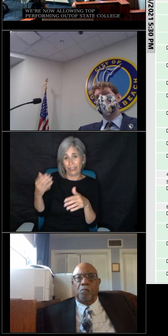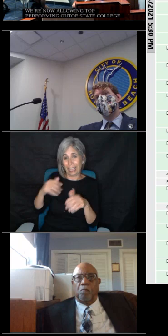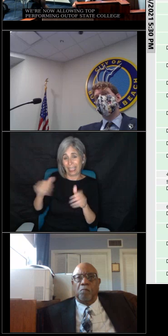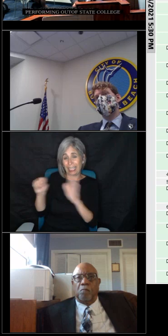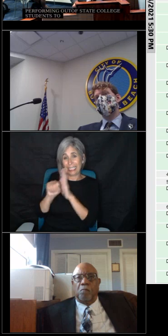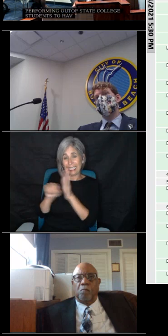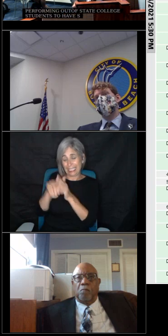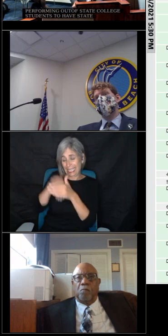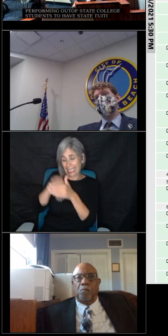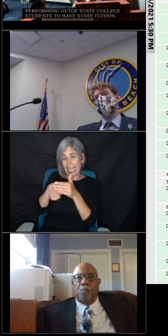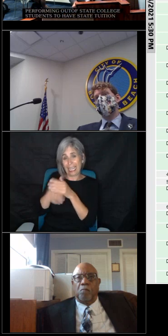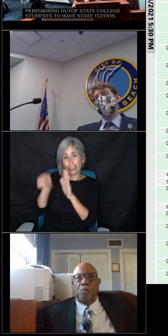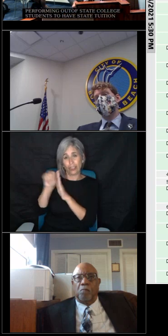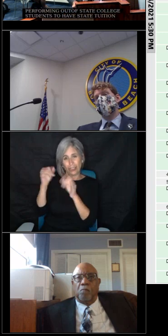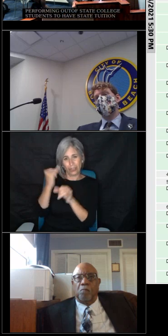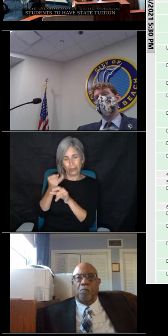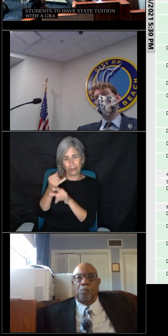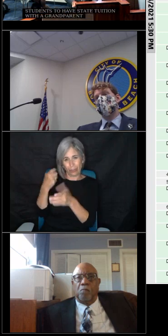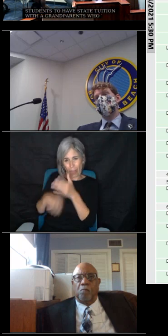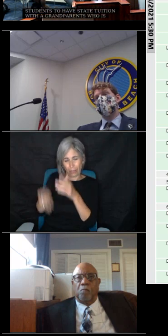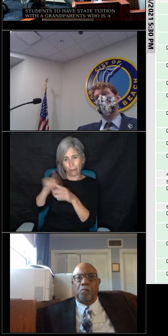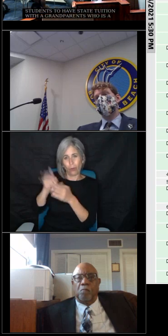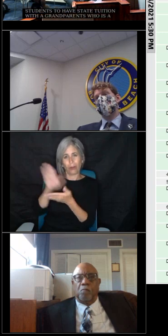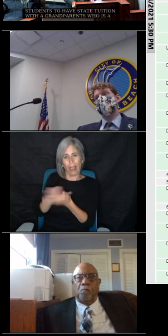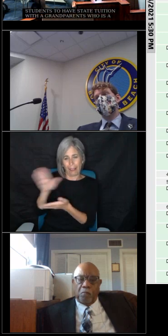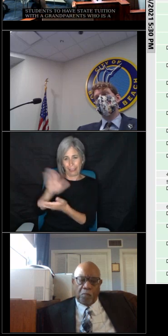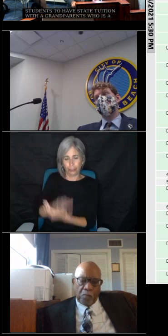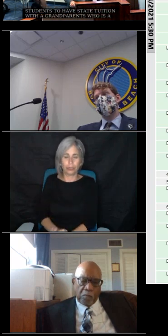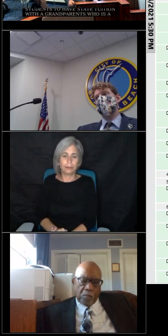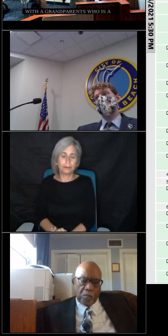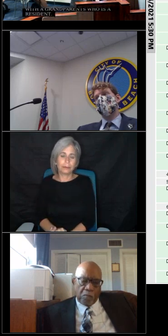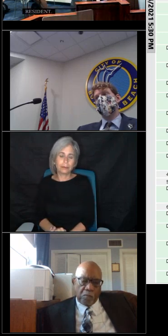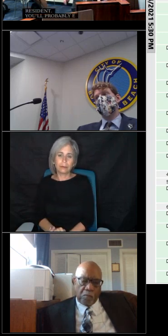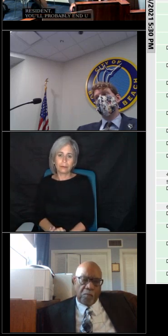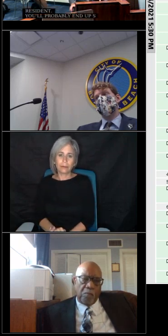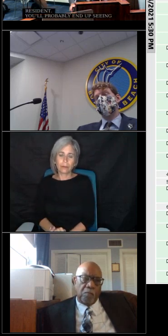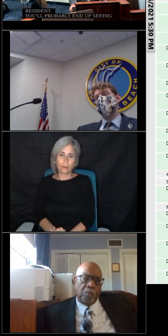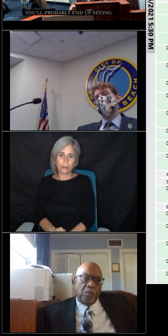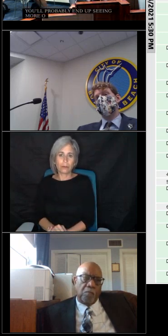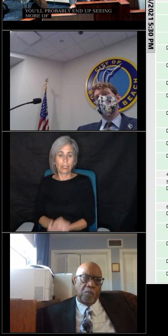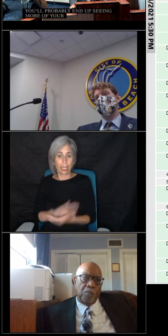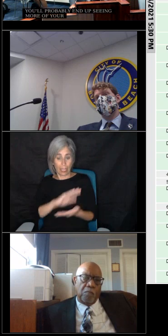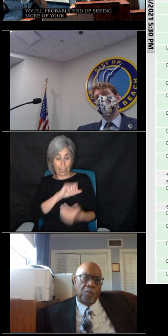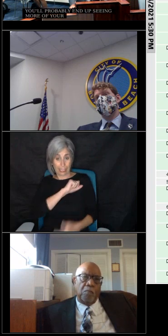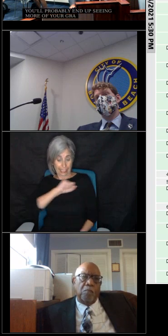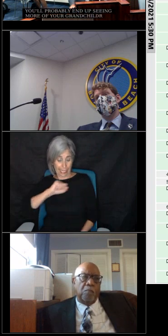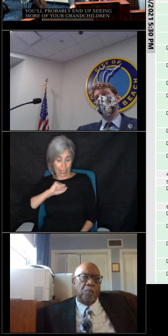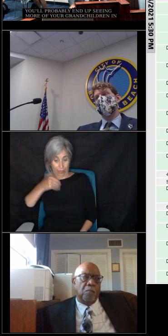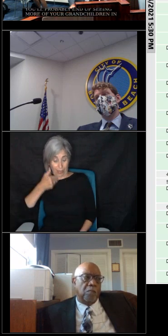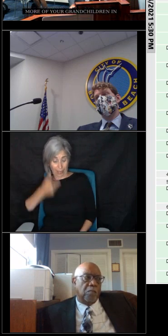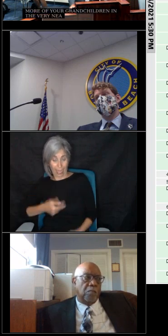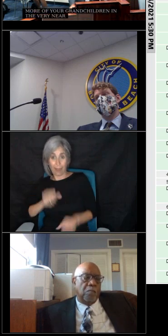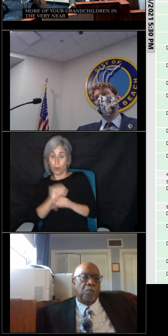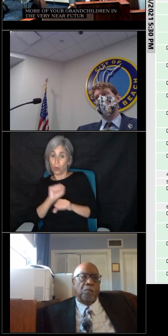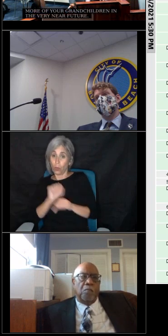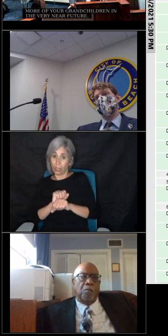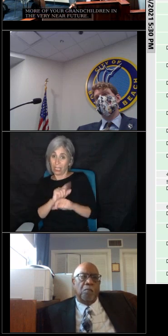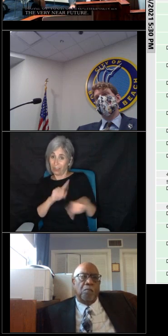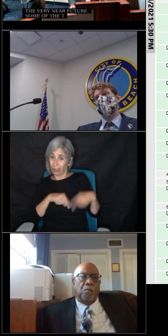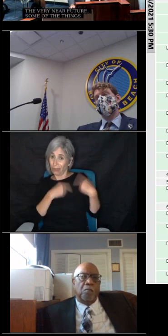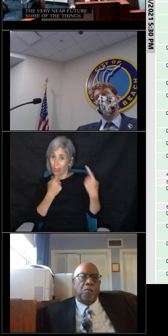near future. Now, some of the things that the senator and I had been working over there in Tallahassee for the last